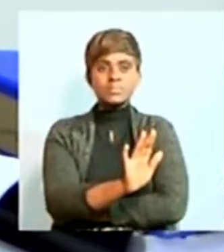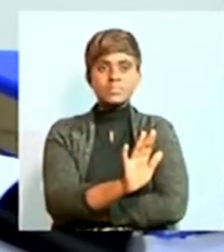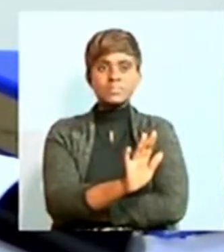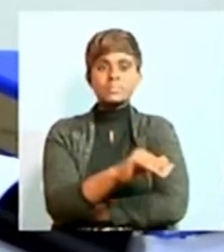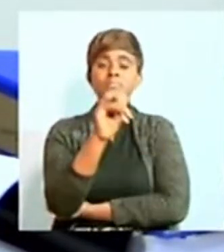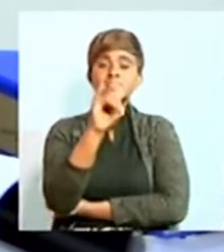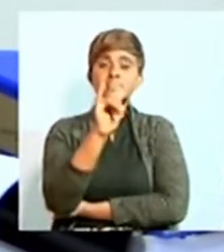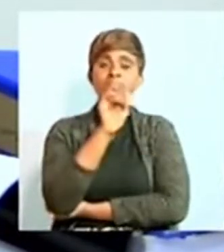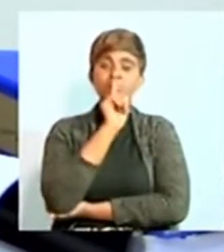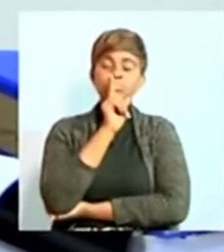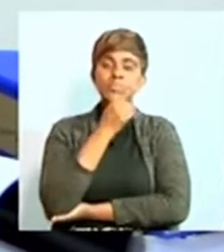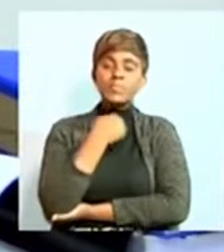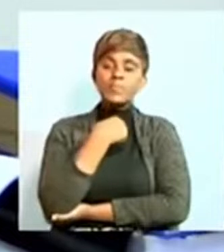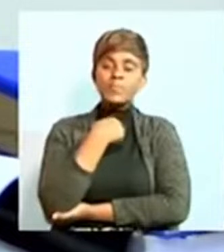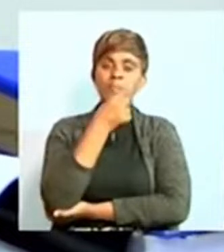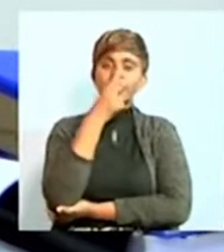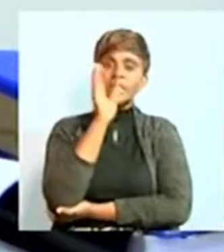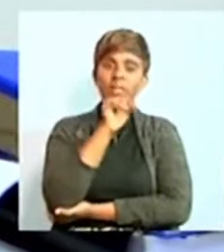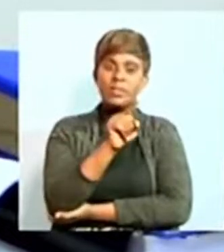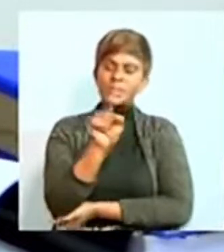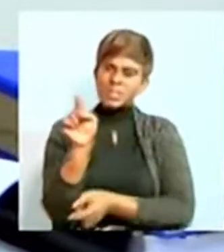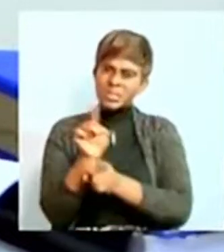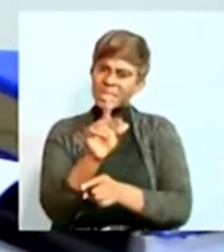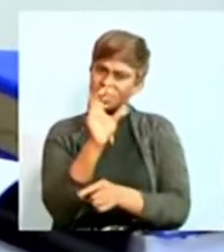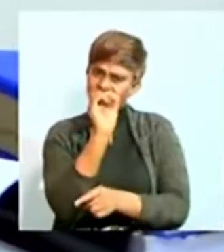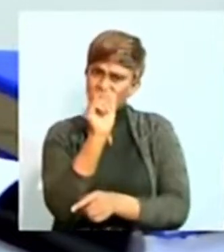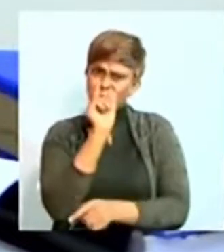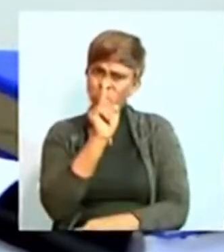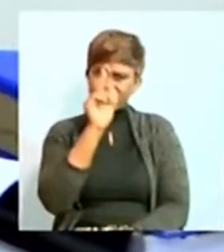Yes, I've observed, Chair. And the origination date?